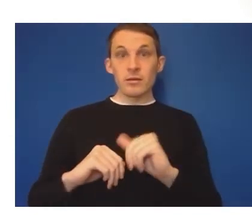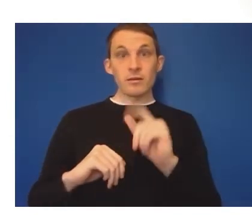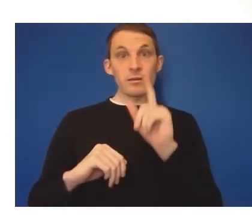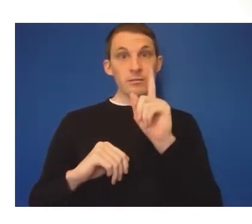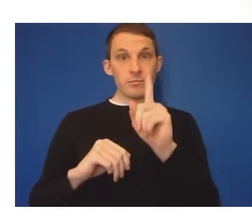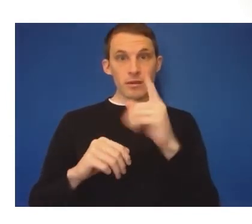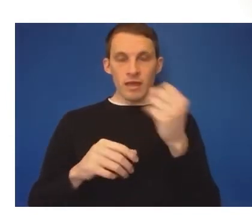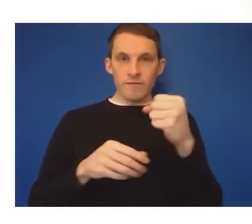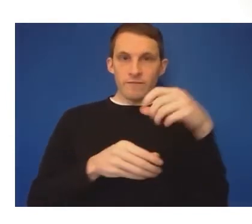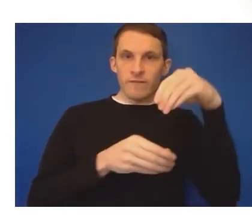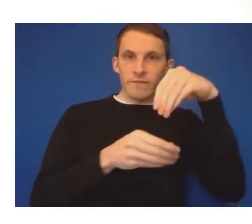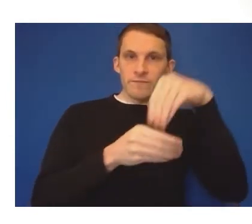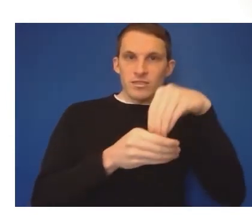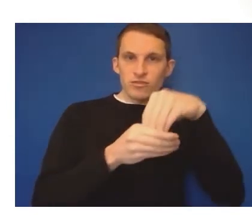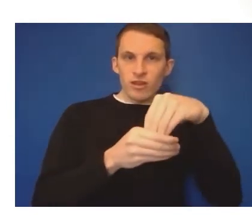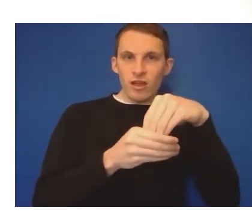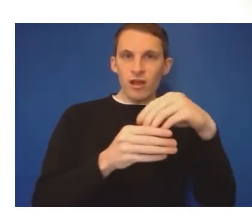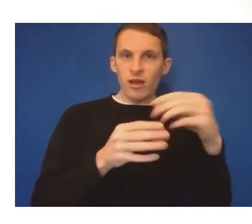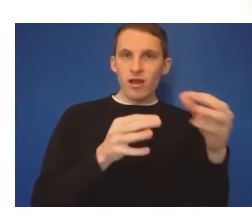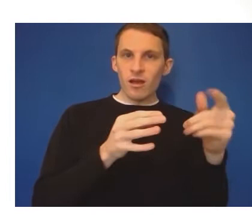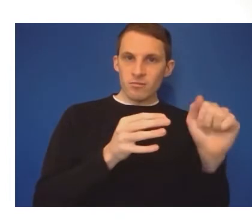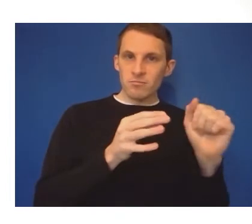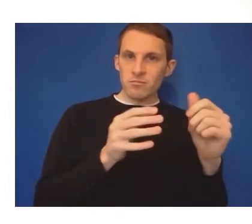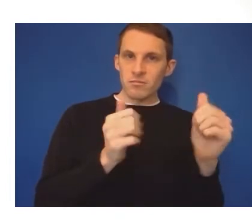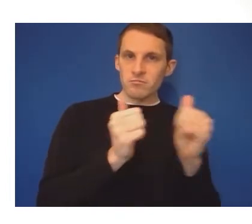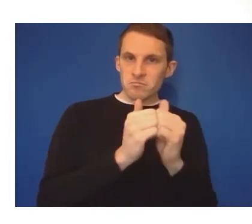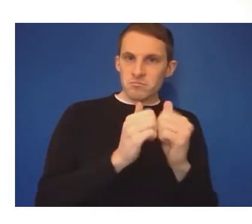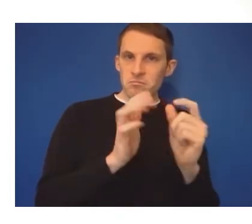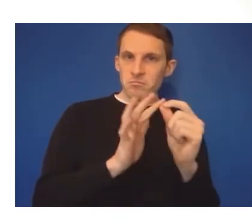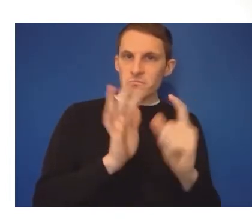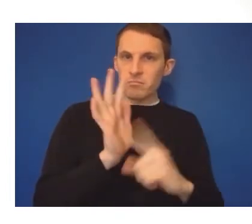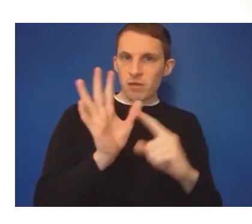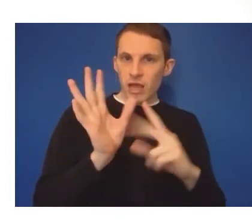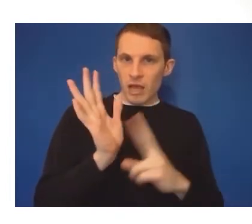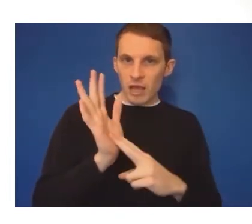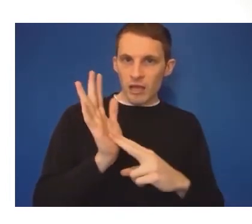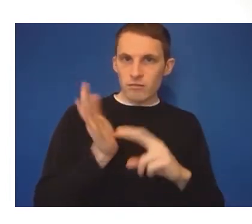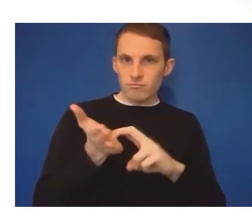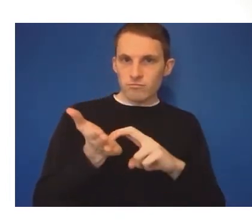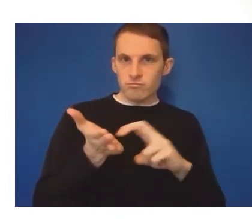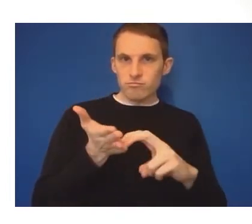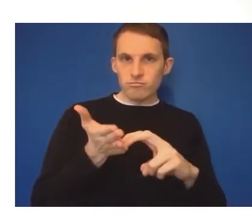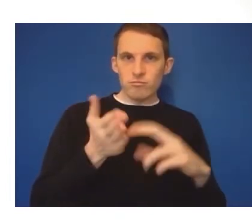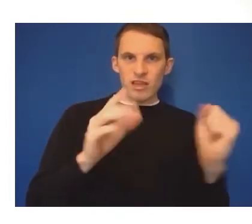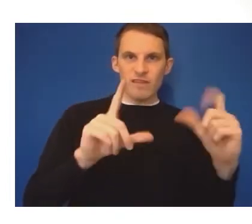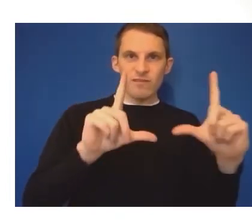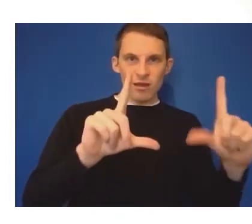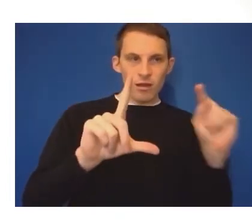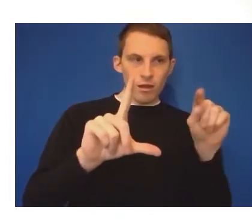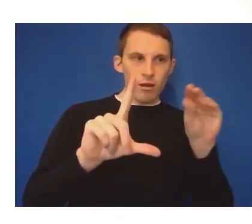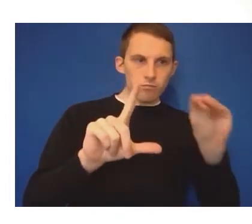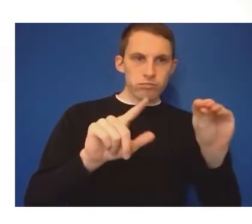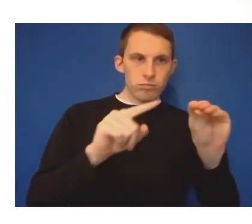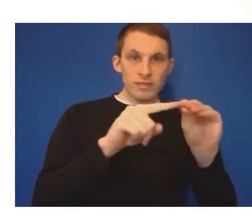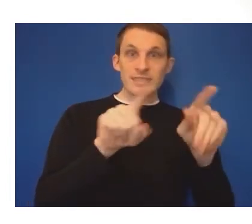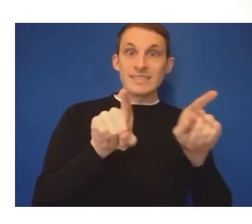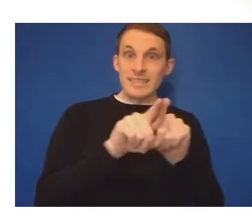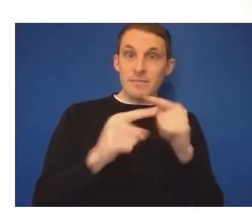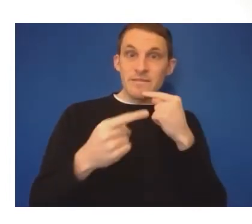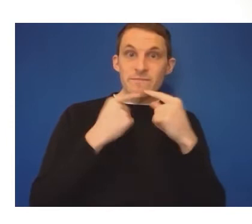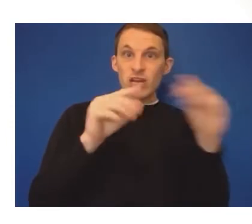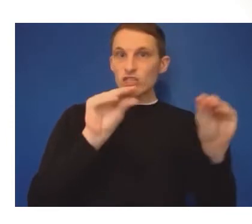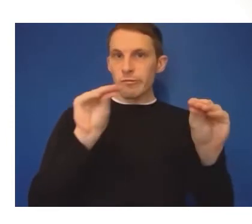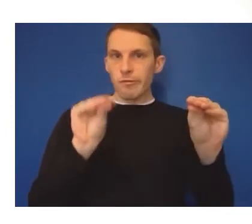plan presented in different size text or in different places in the table for different plans, the use of really small